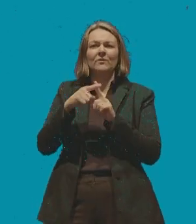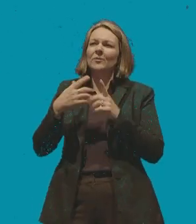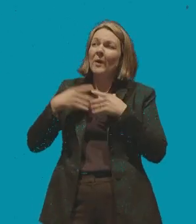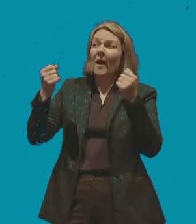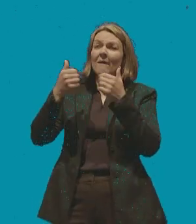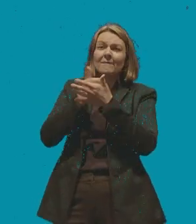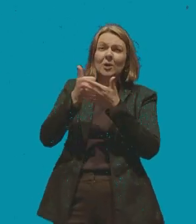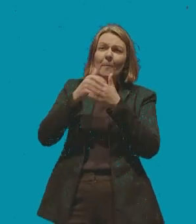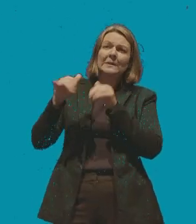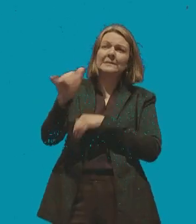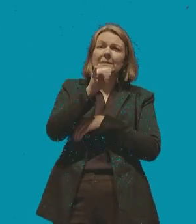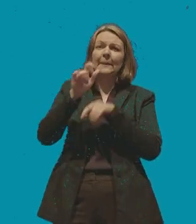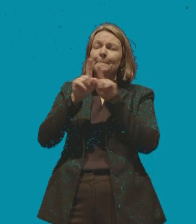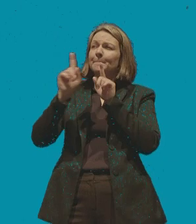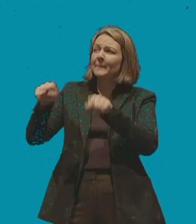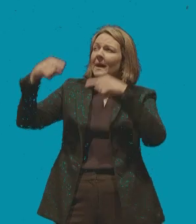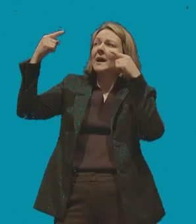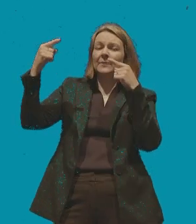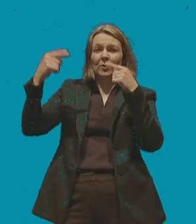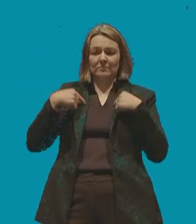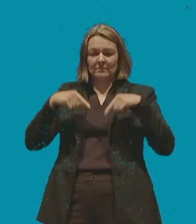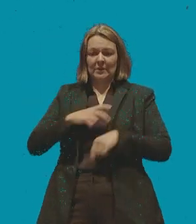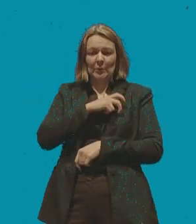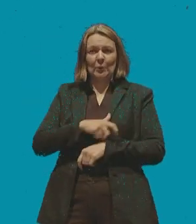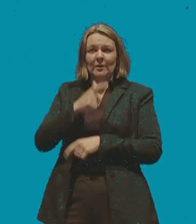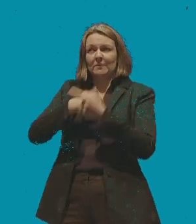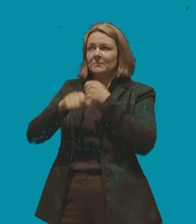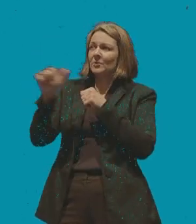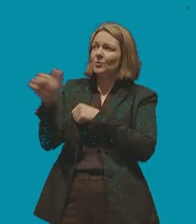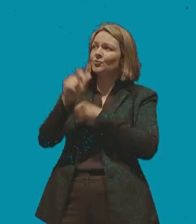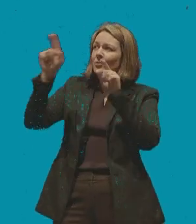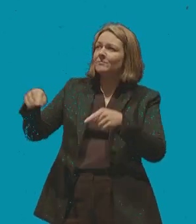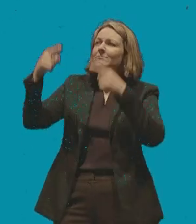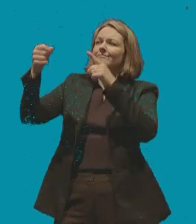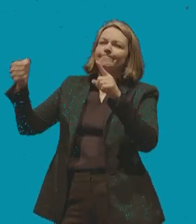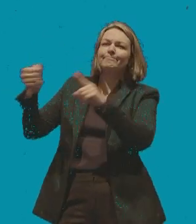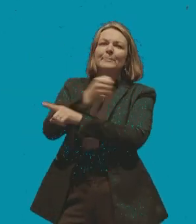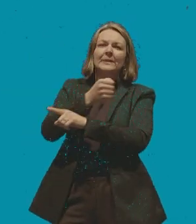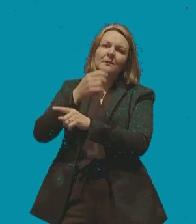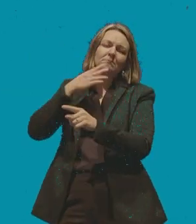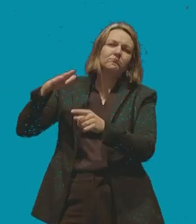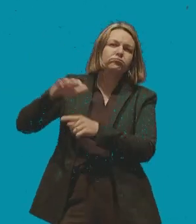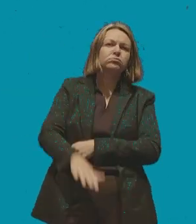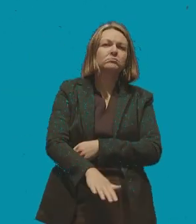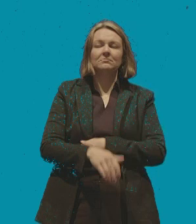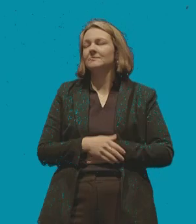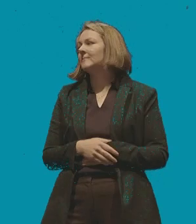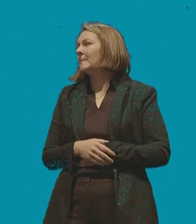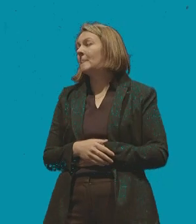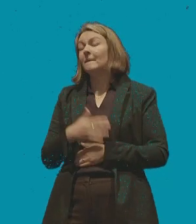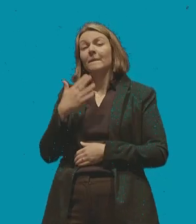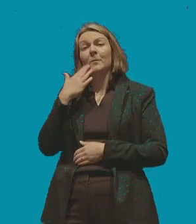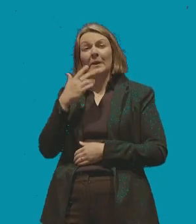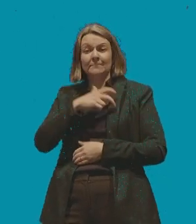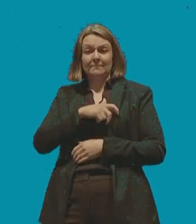have a successful and fraternal week so we can set this union on course to beat them. And when Conference has made its decisions this